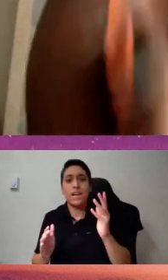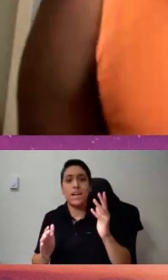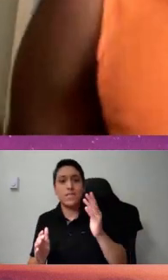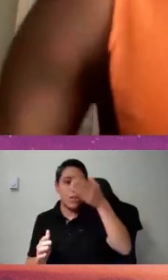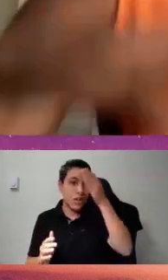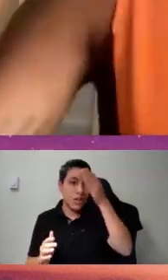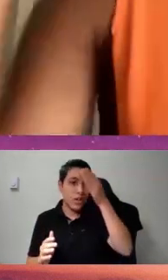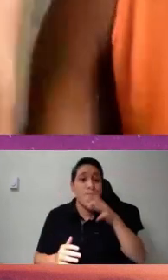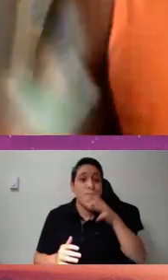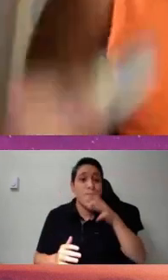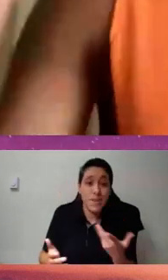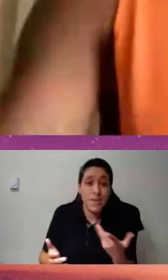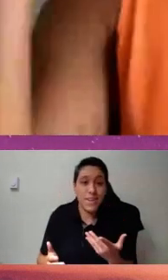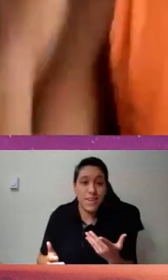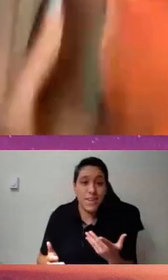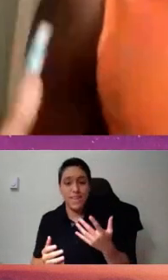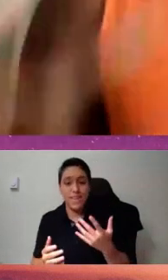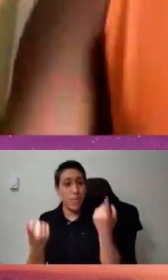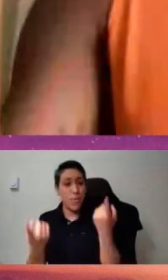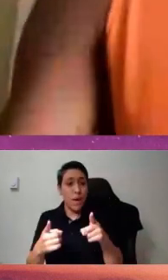And so